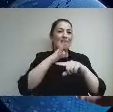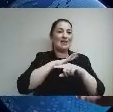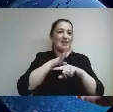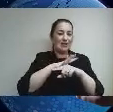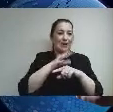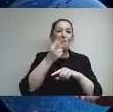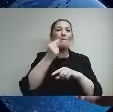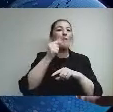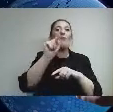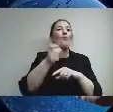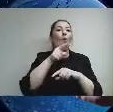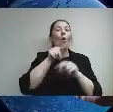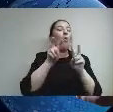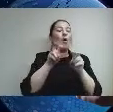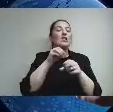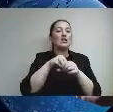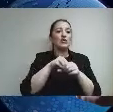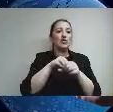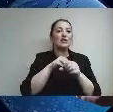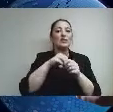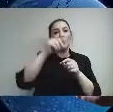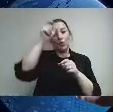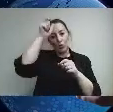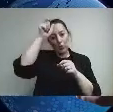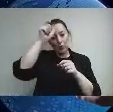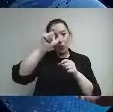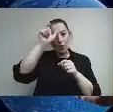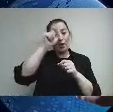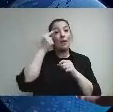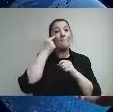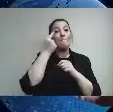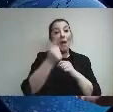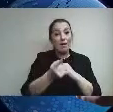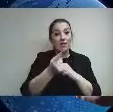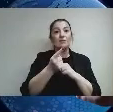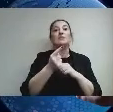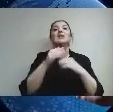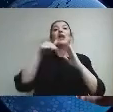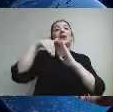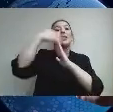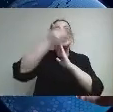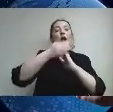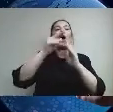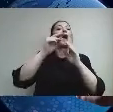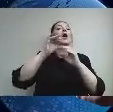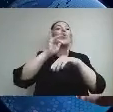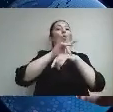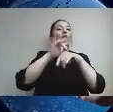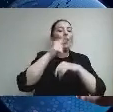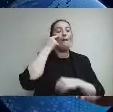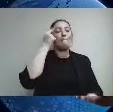dimension of the issue. Well, both in Turkey and in other countries,